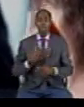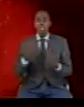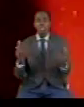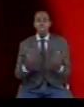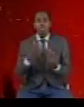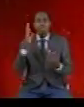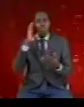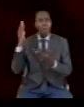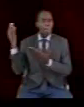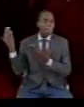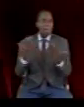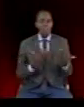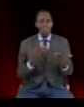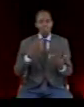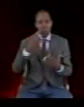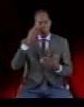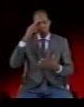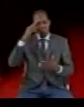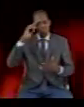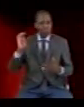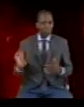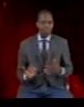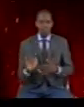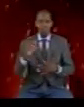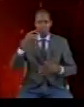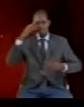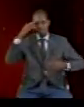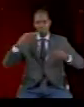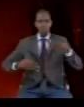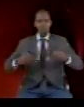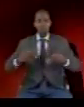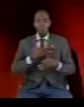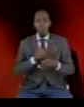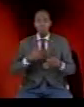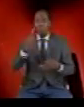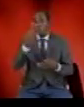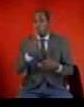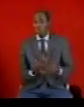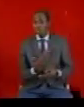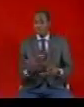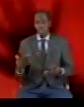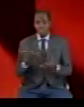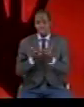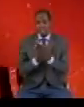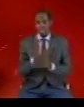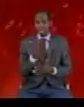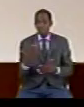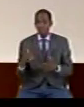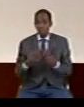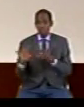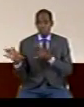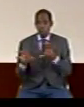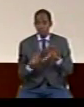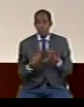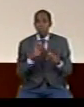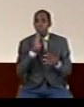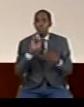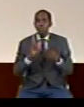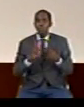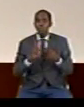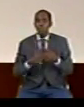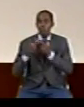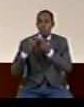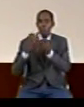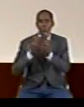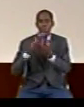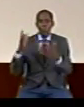bring eternal judgment. And so the only thing to do, the right thing to do, will be to run away